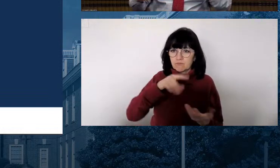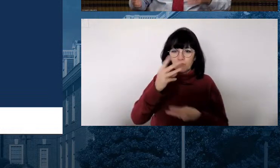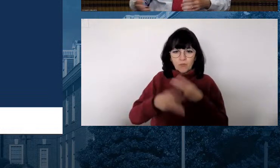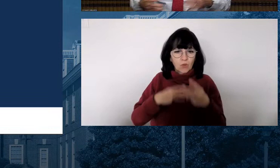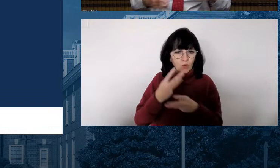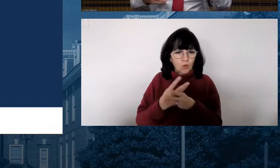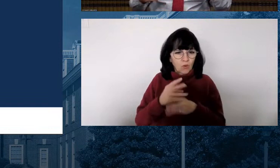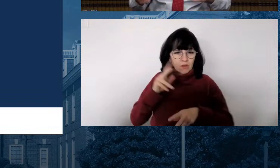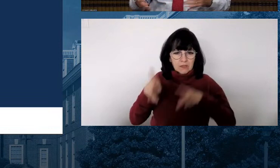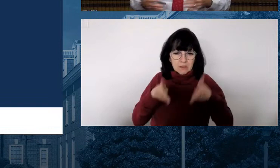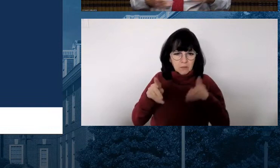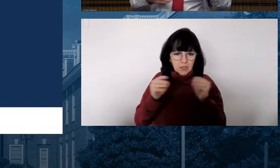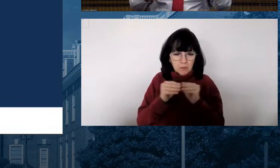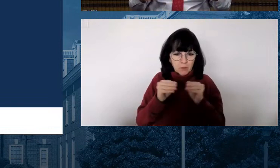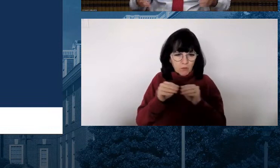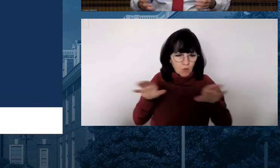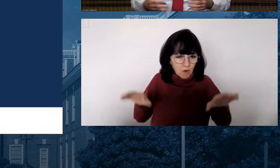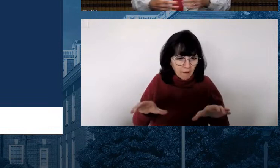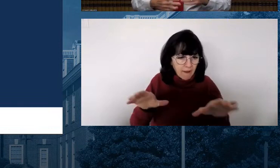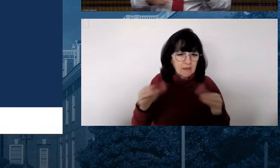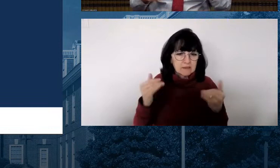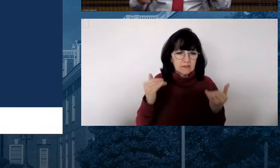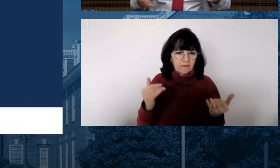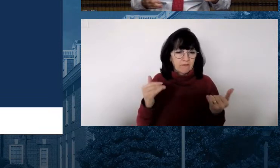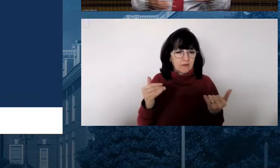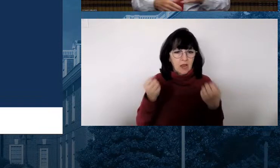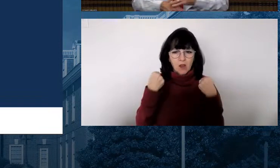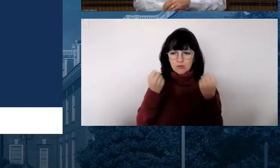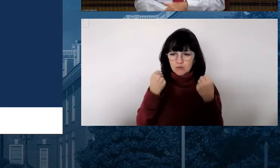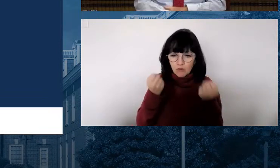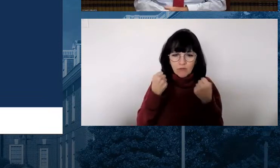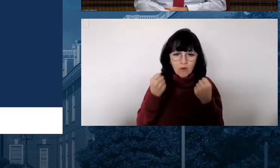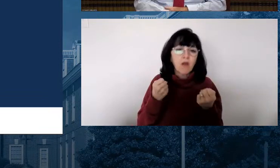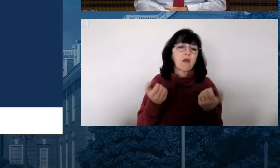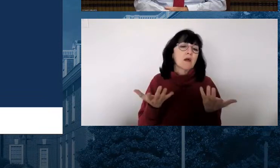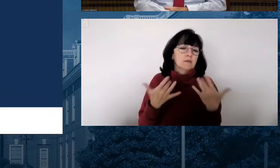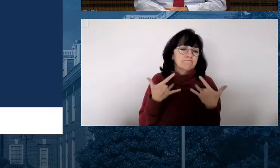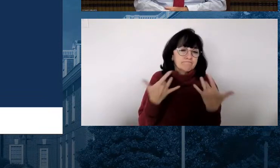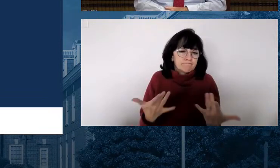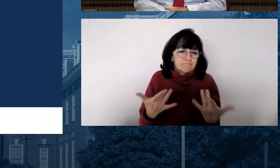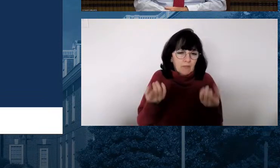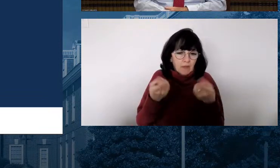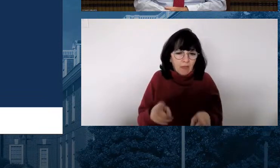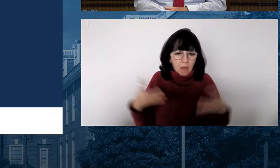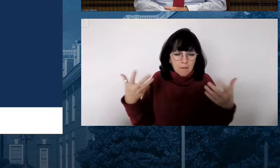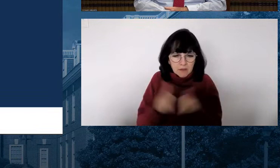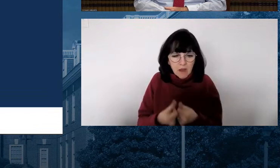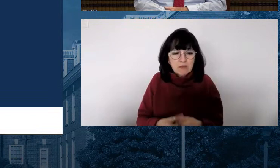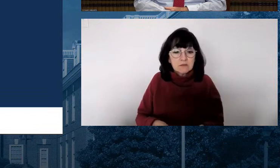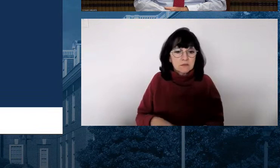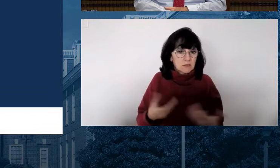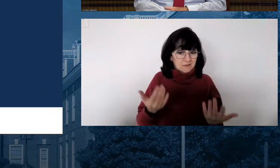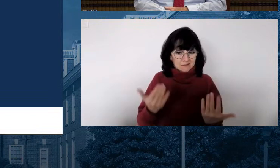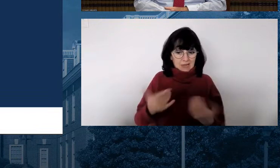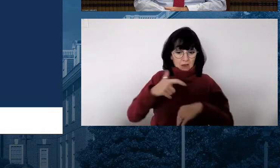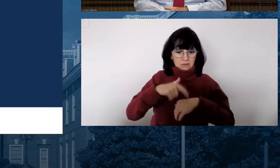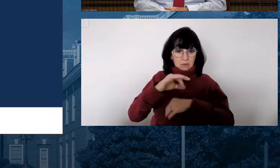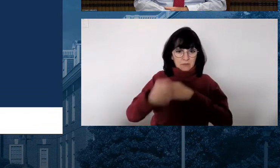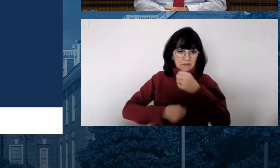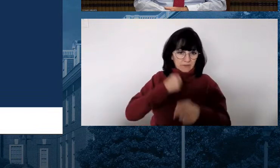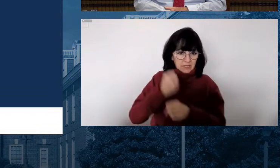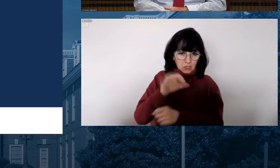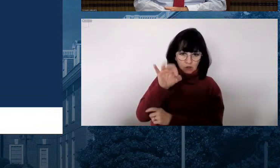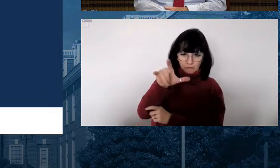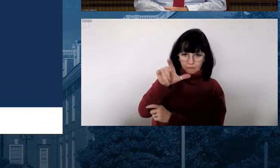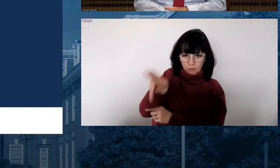active, people are on the road, they're getting in accidents, they're getting the flu, all kinds of other conditions that take them into the hospital. And you'll see in a